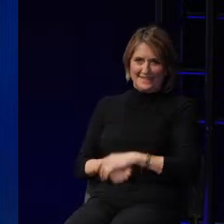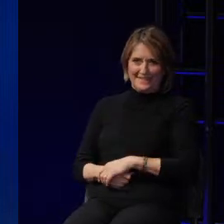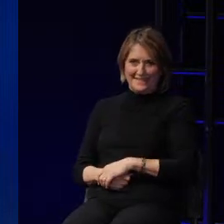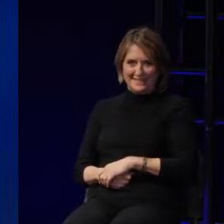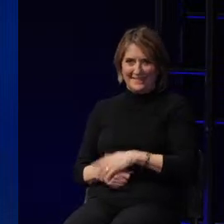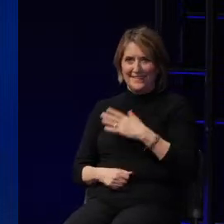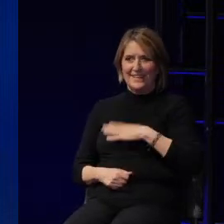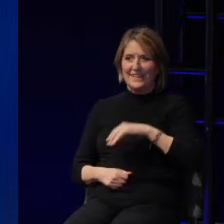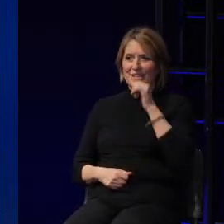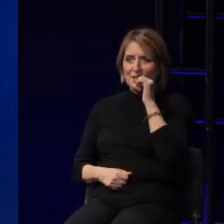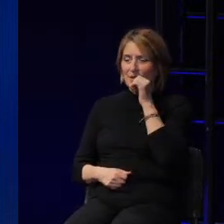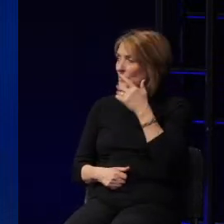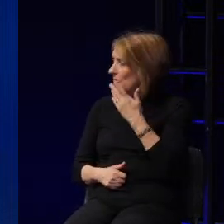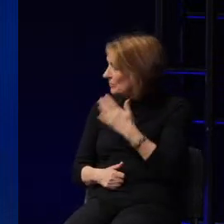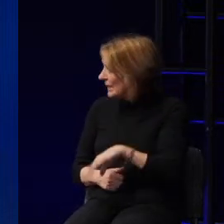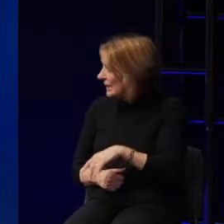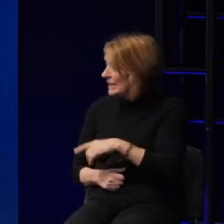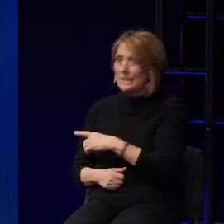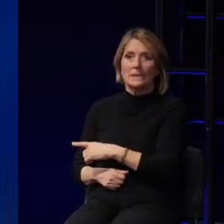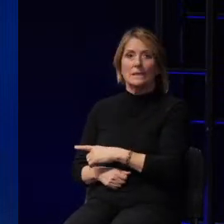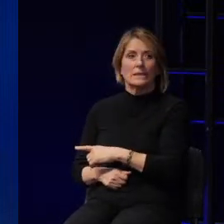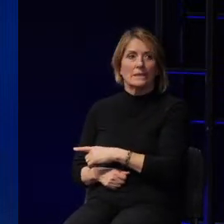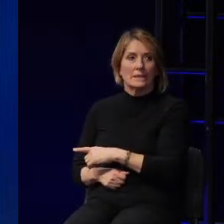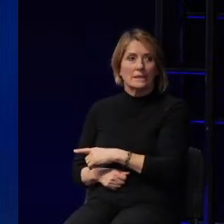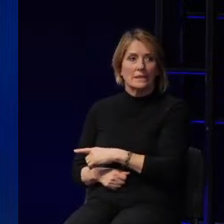I wanted to know if you've ever,